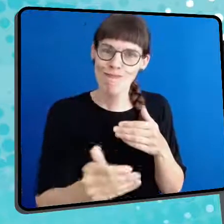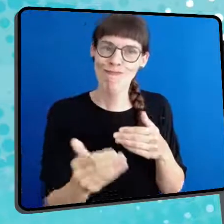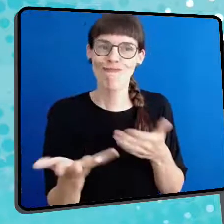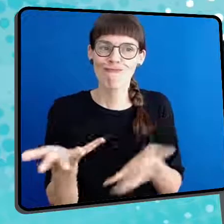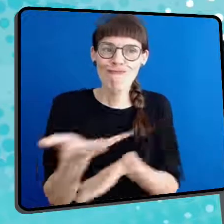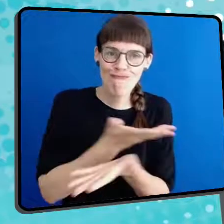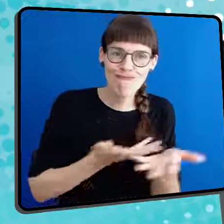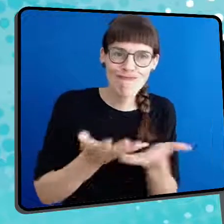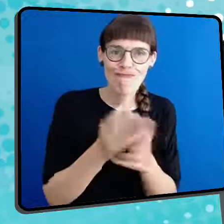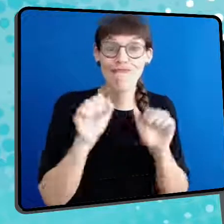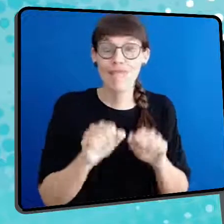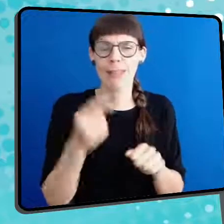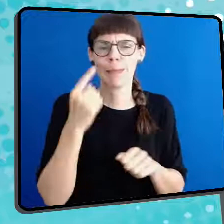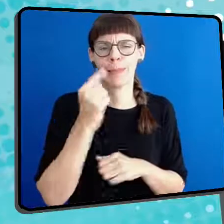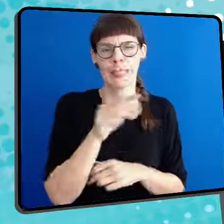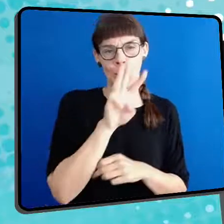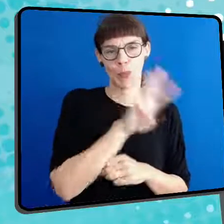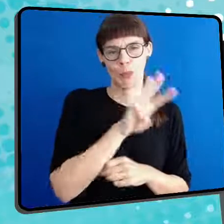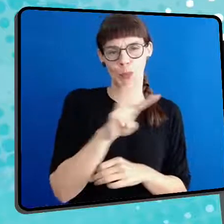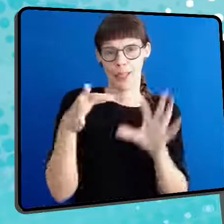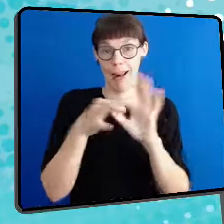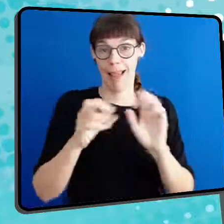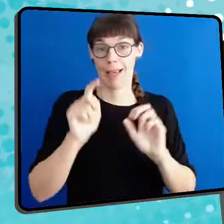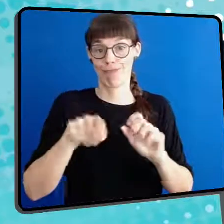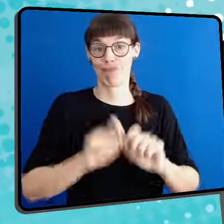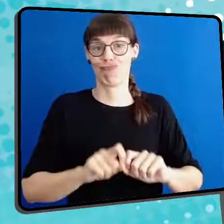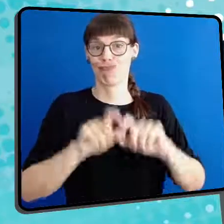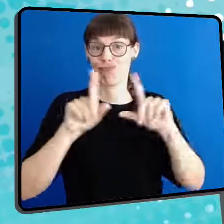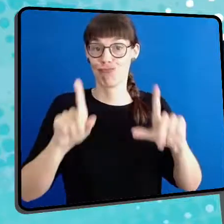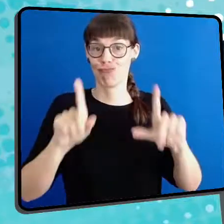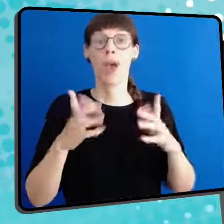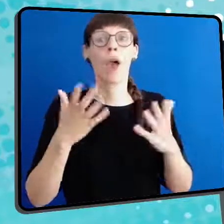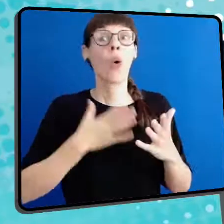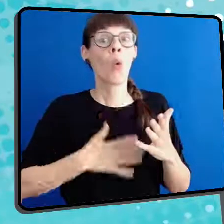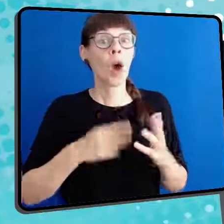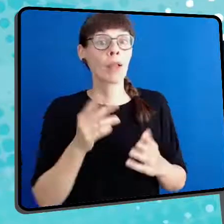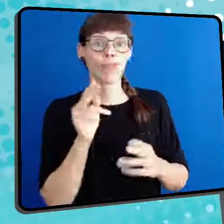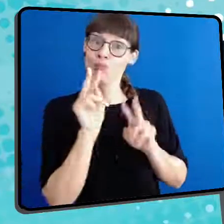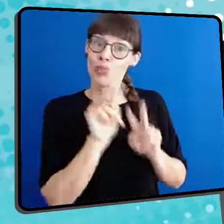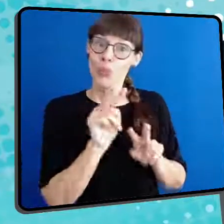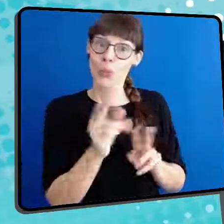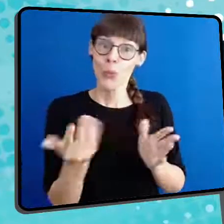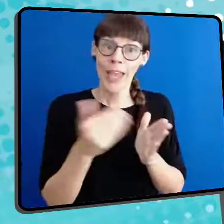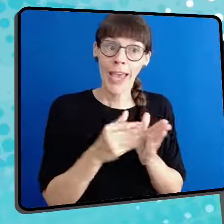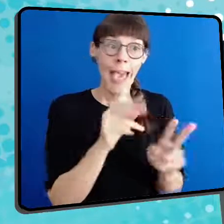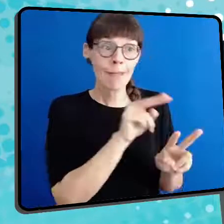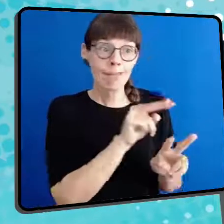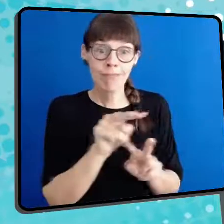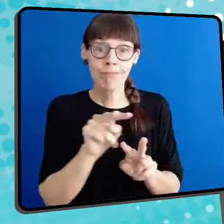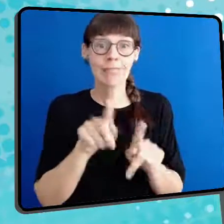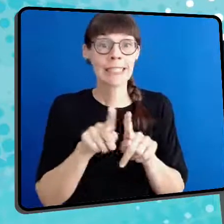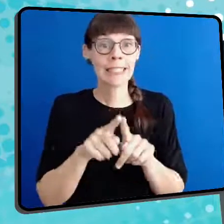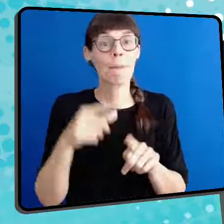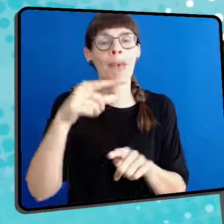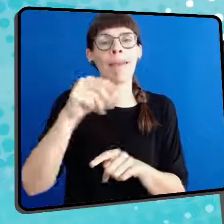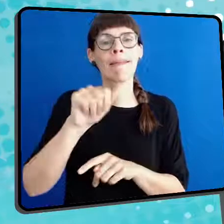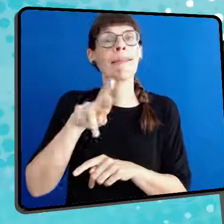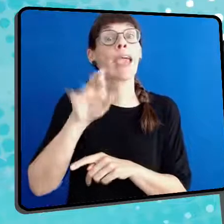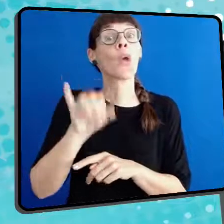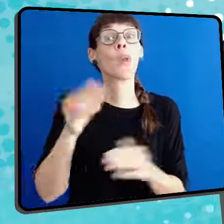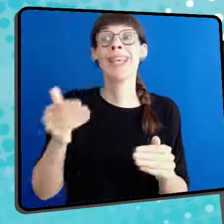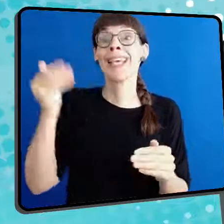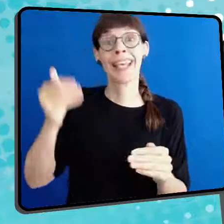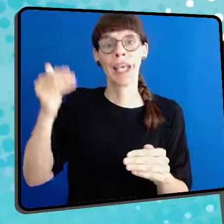aka.ms/abitofai-cafe. If you want to rewatch this episode or any of the ones previously, such as Gary's episode, which connects really well with this